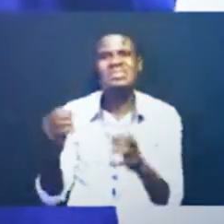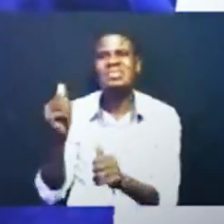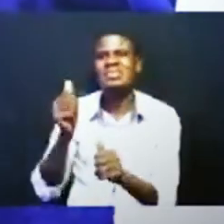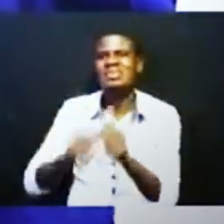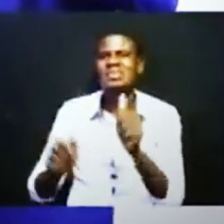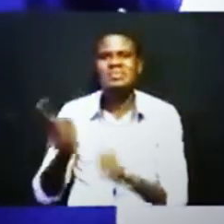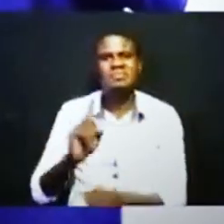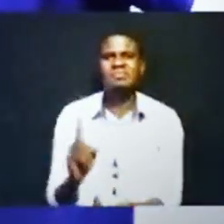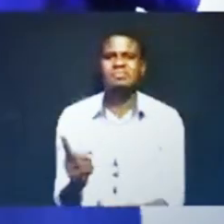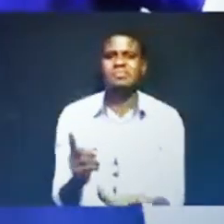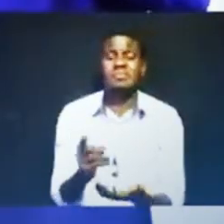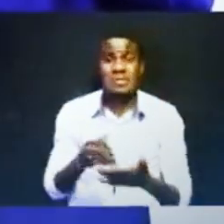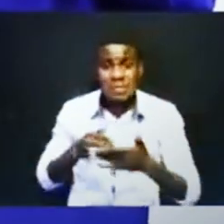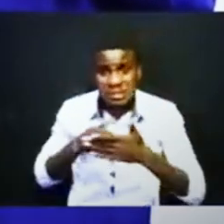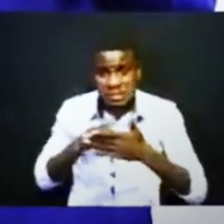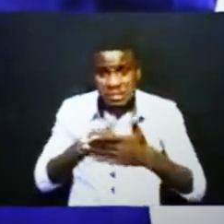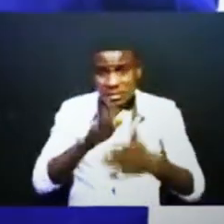your